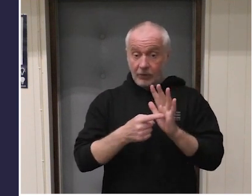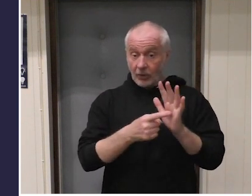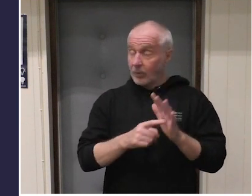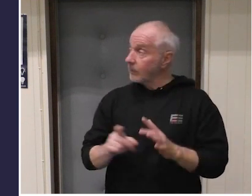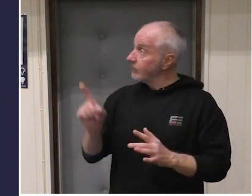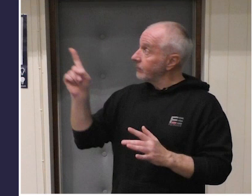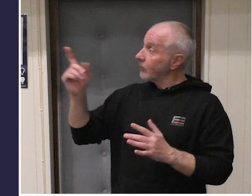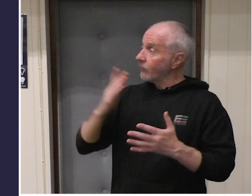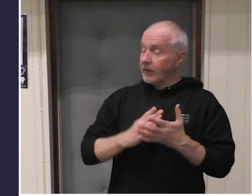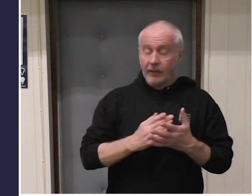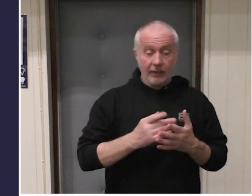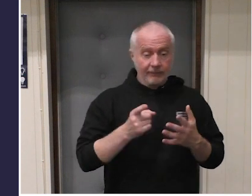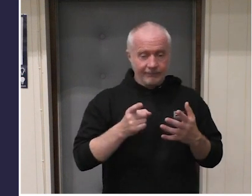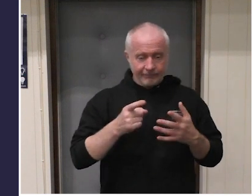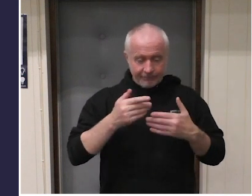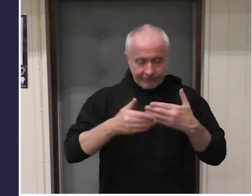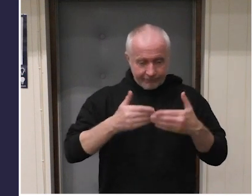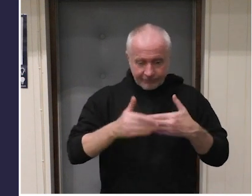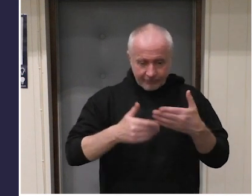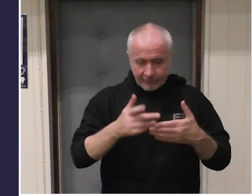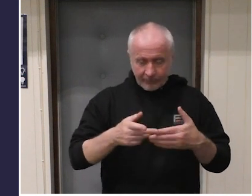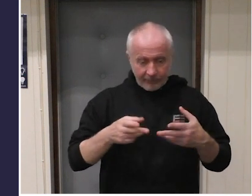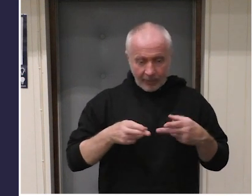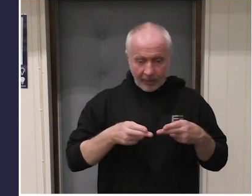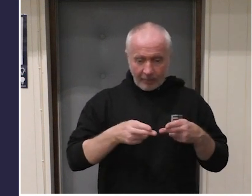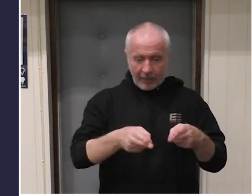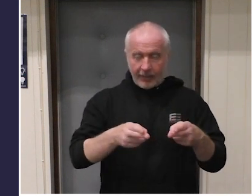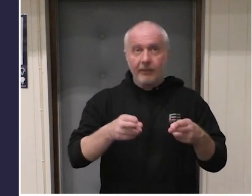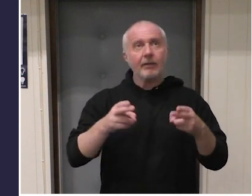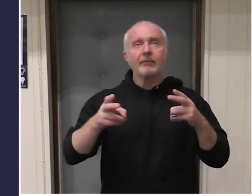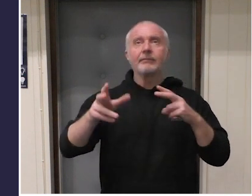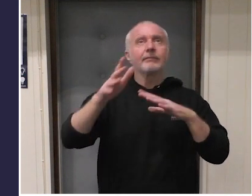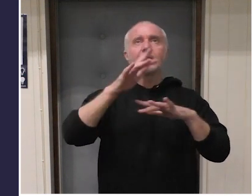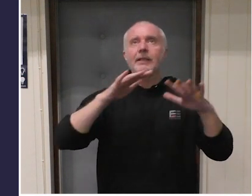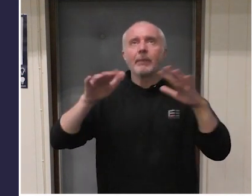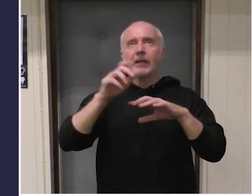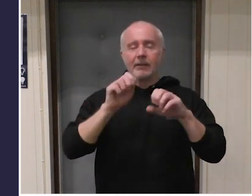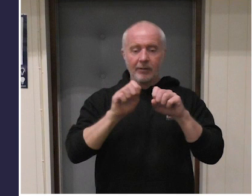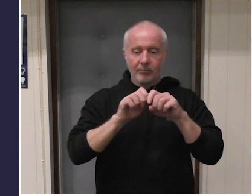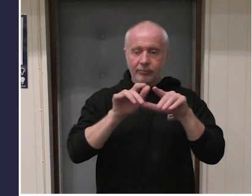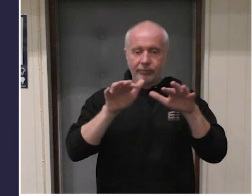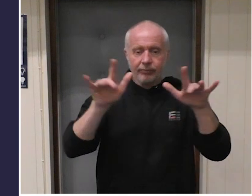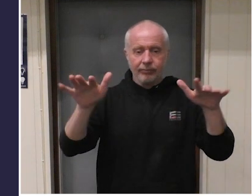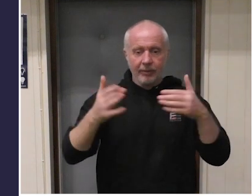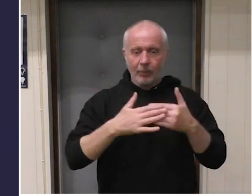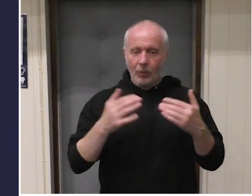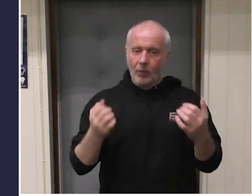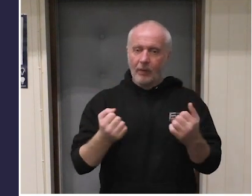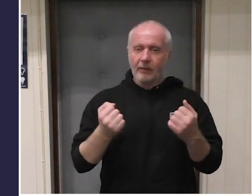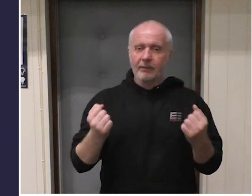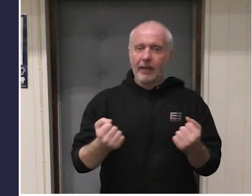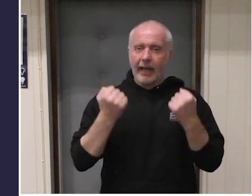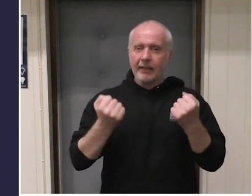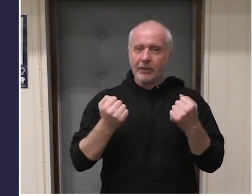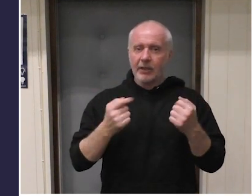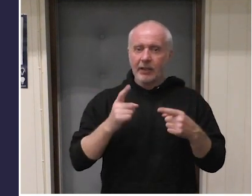called dissipative-driven adaptation, where paths in space which dissipate more energy and sort